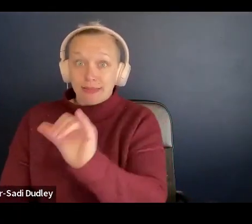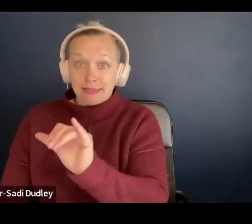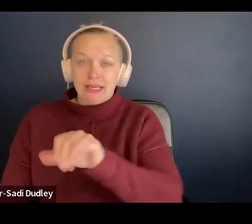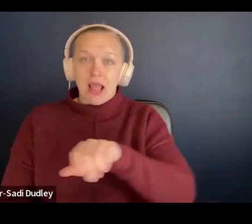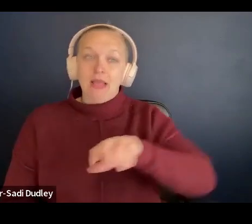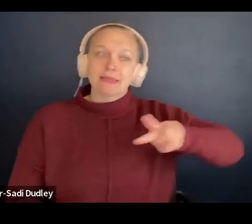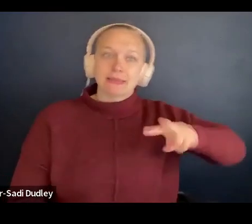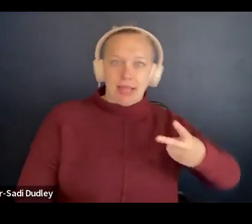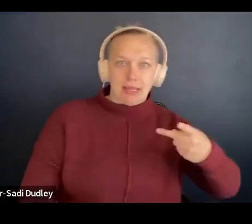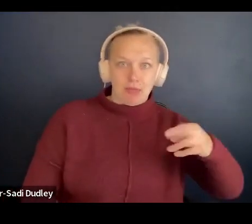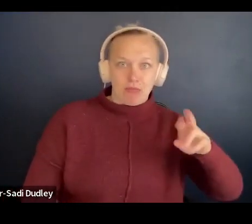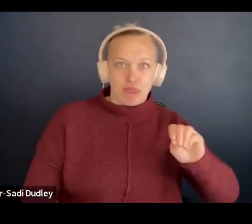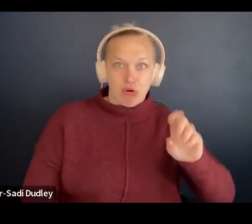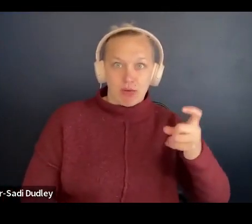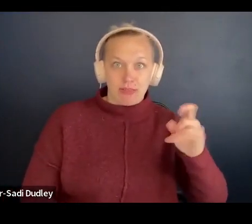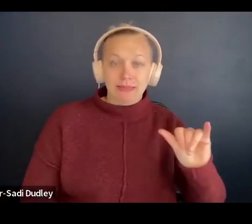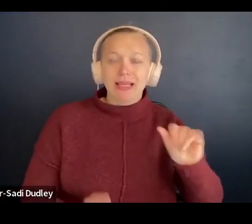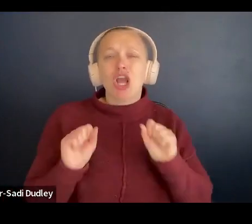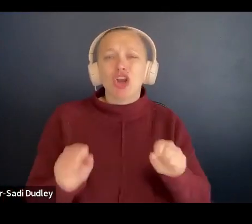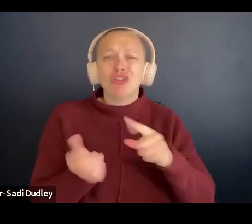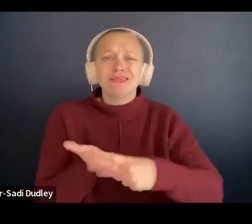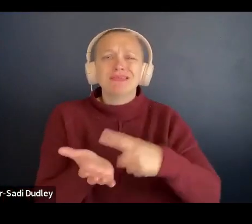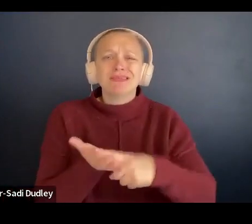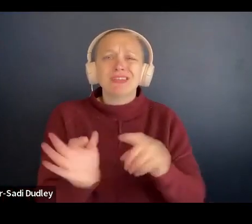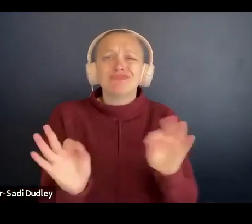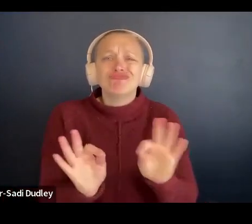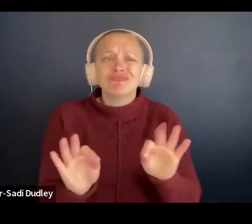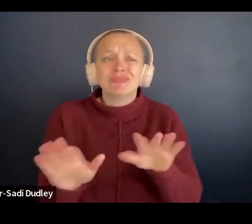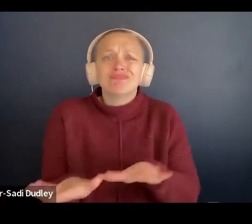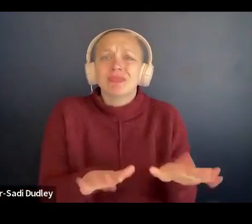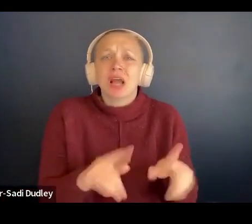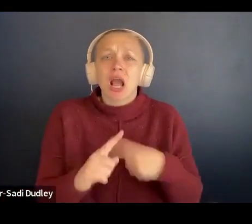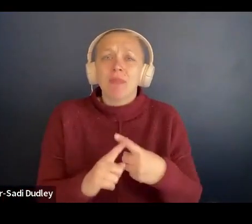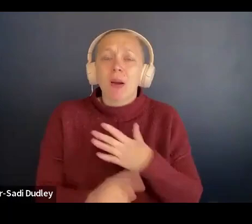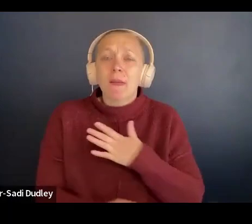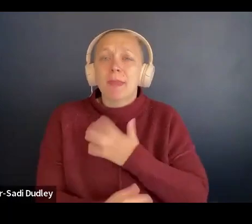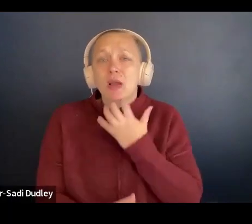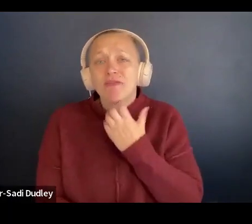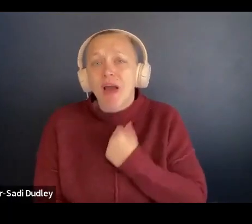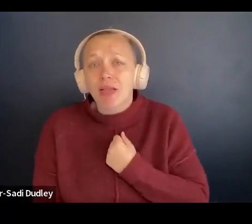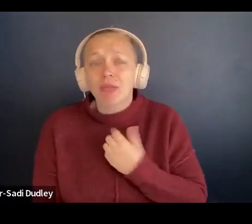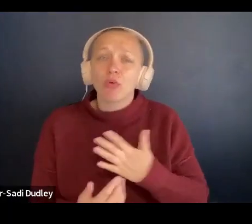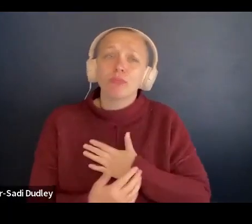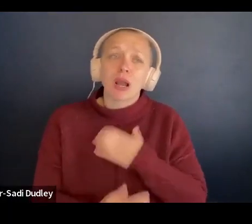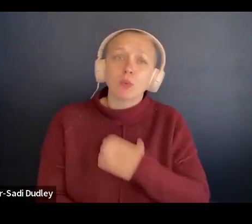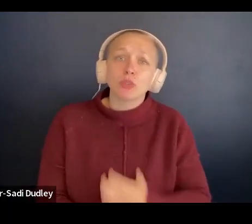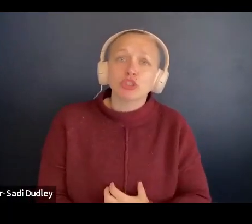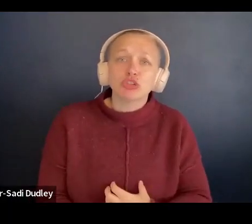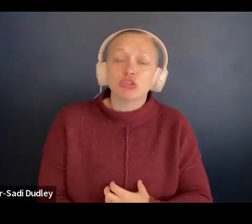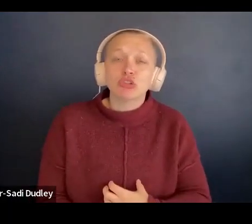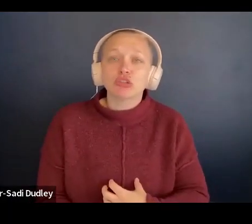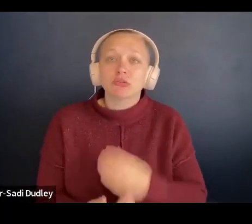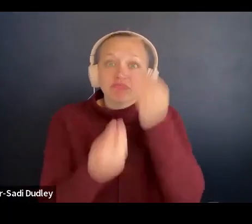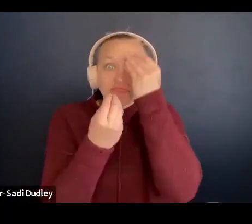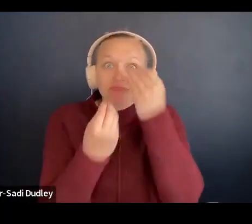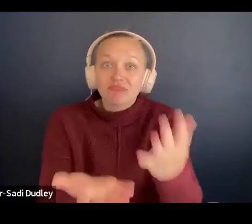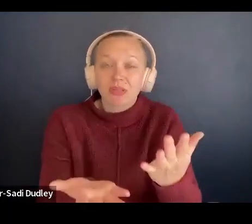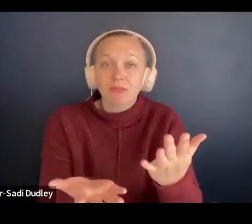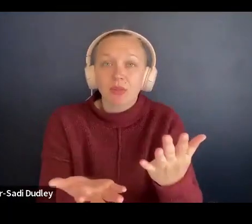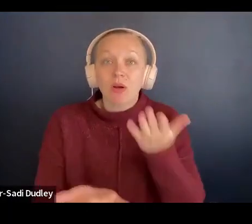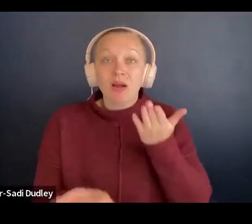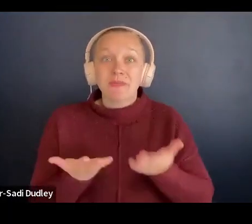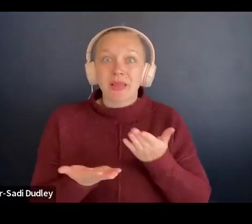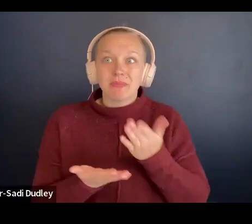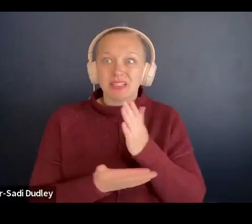about your general values and wishes. Maybe it's an understanding of your values will help them determine what you want in areas that have not